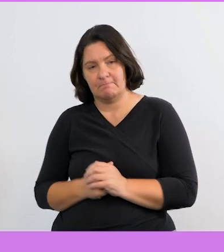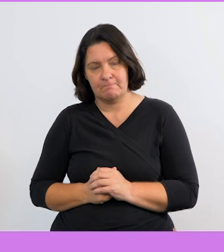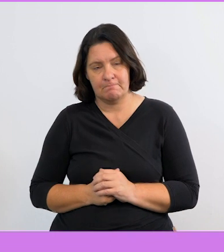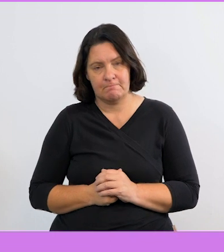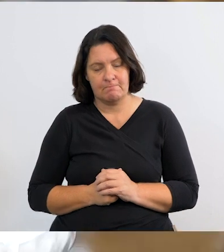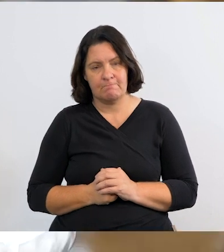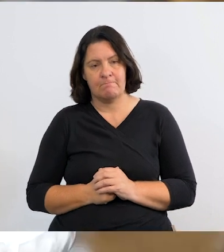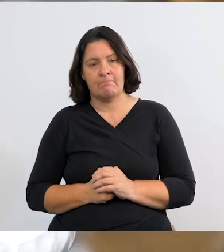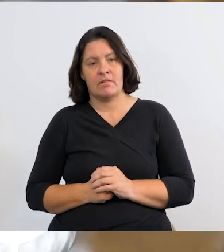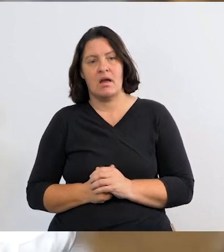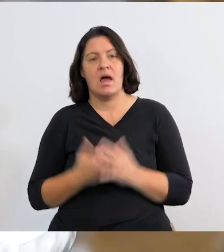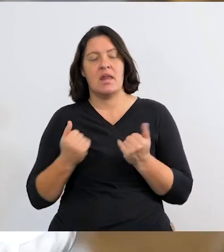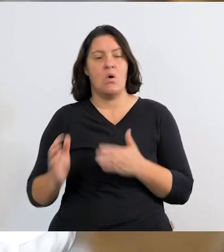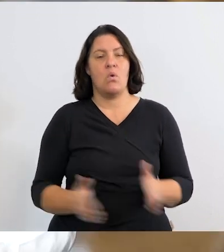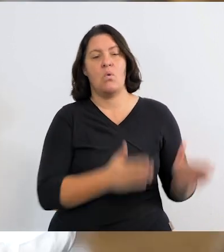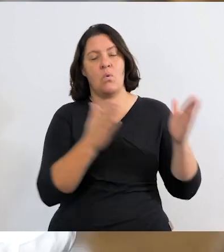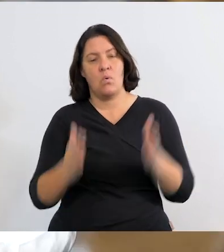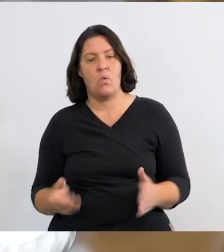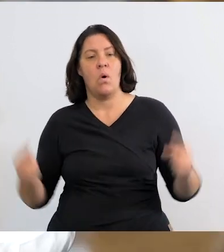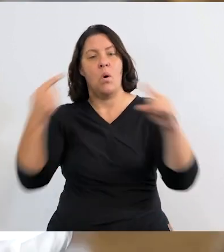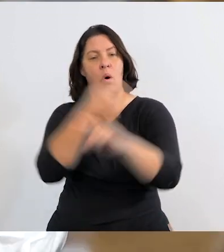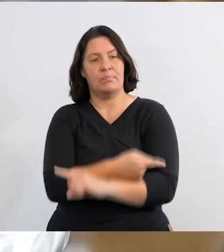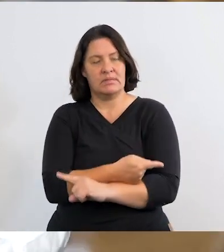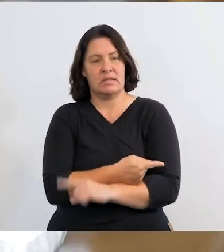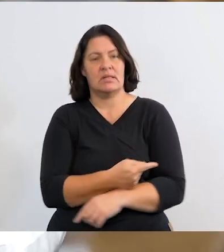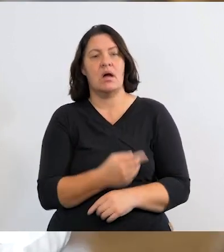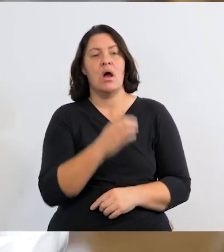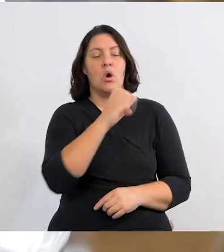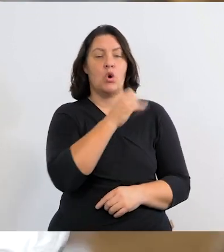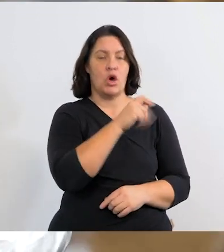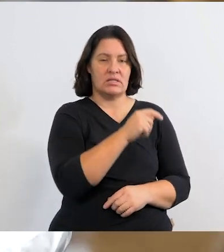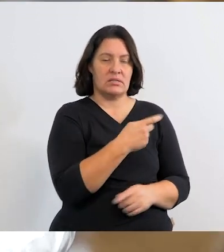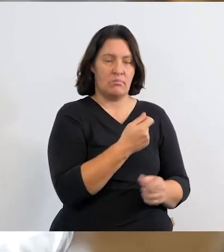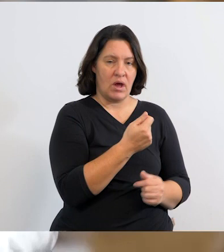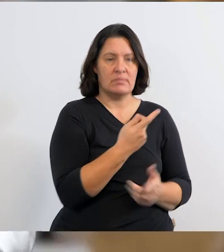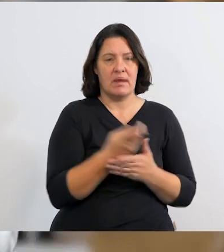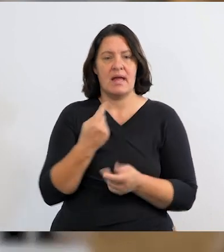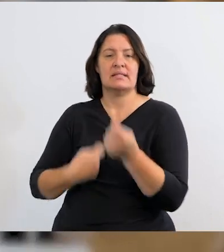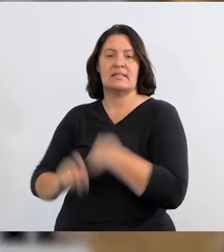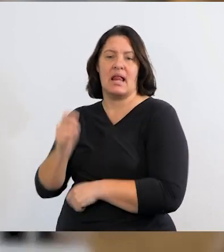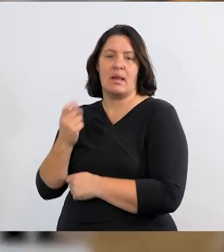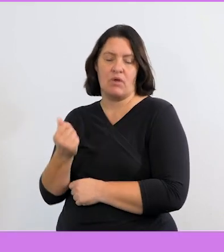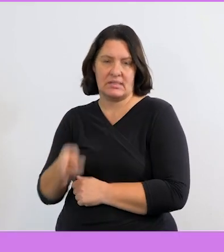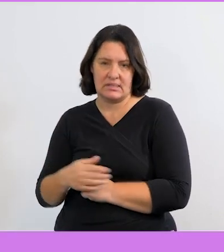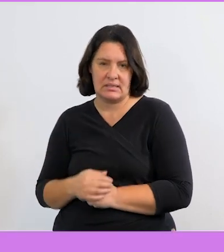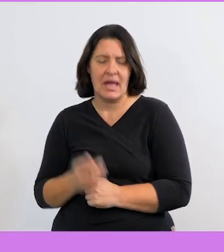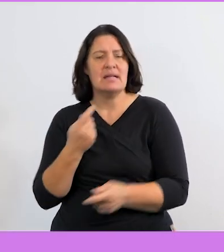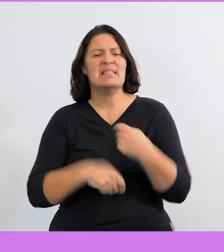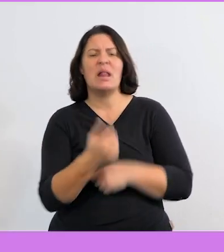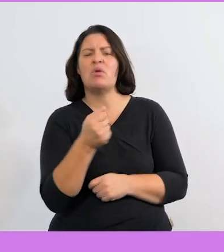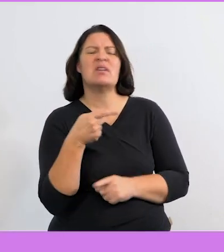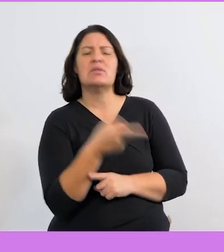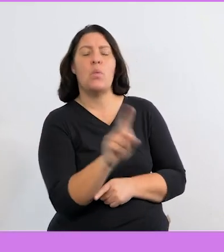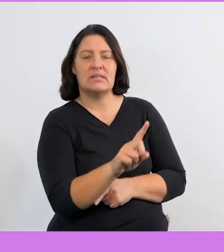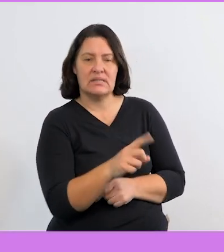your profit. Okay, so then we will look at the opposite of your cost price. That will be your selling price, right? So what